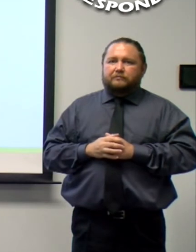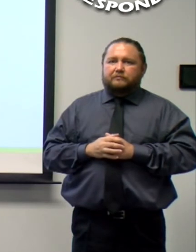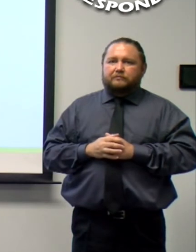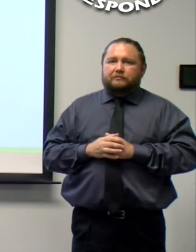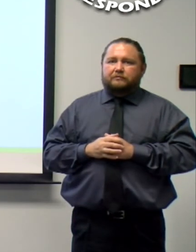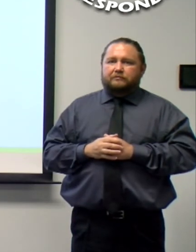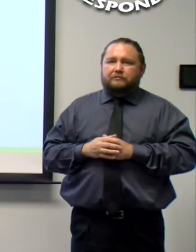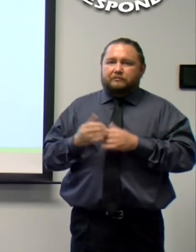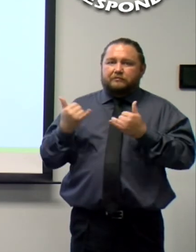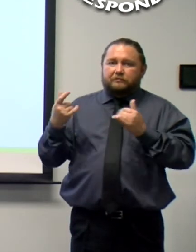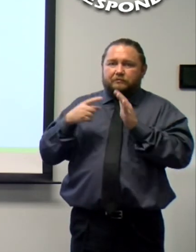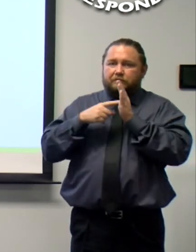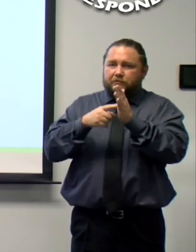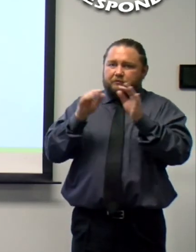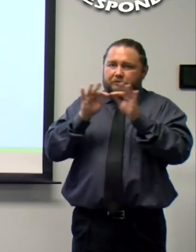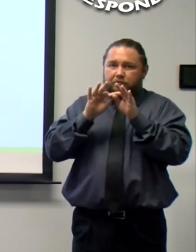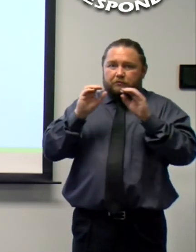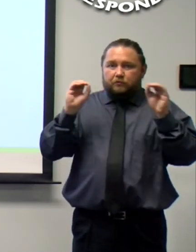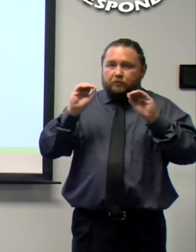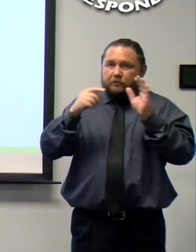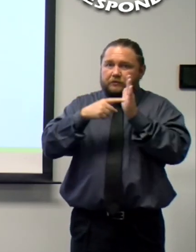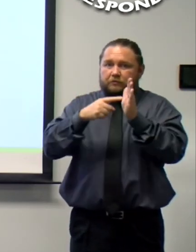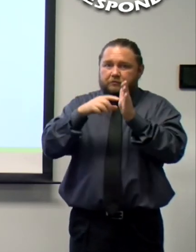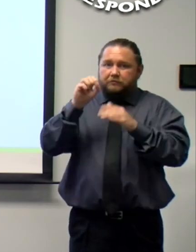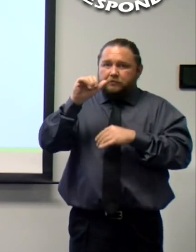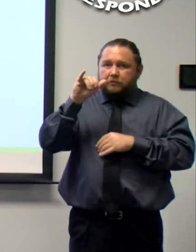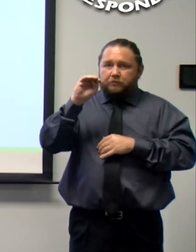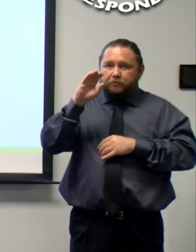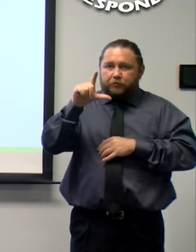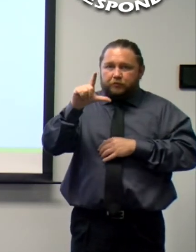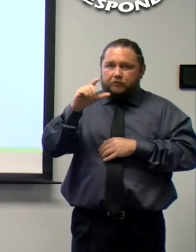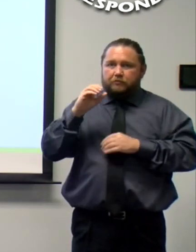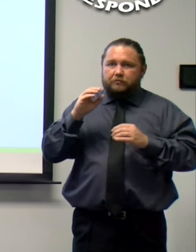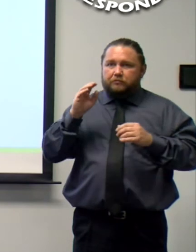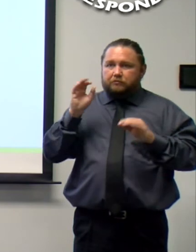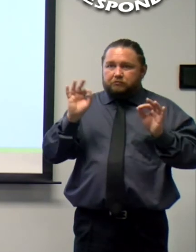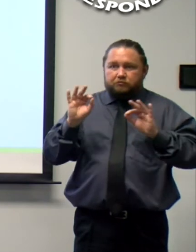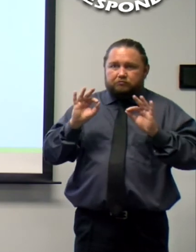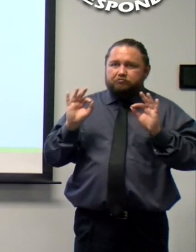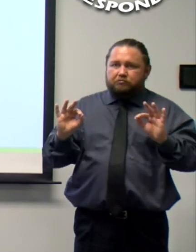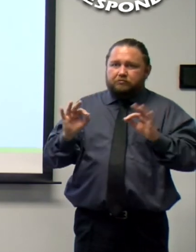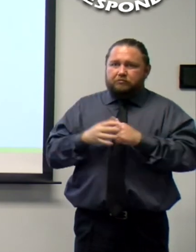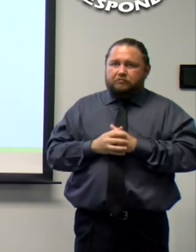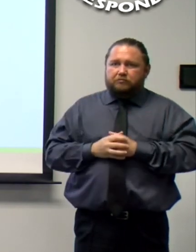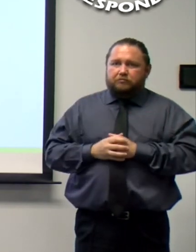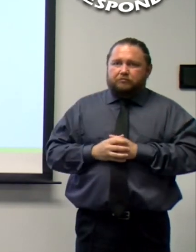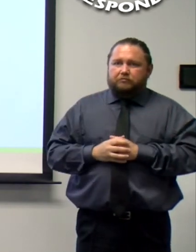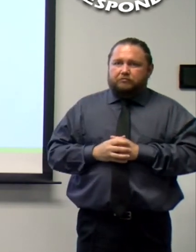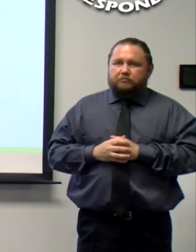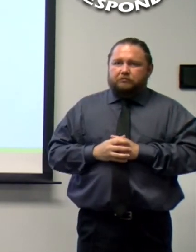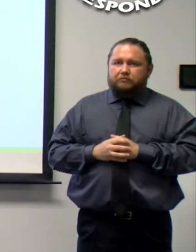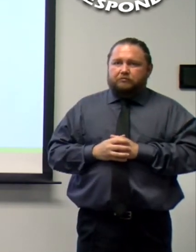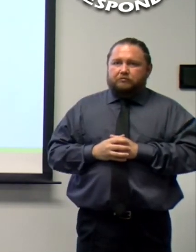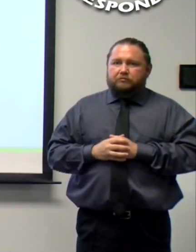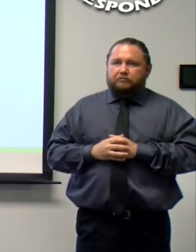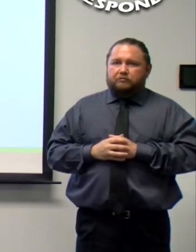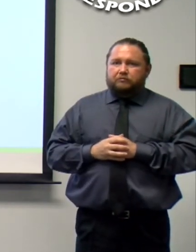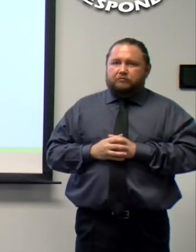of over 10 people, it's there. We have vigils that are going